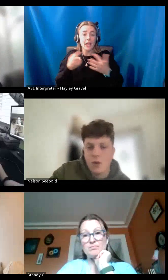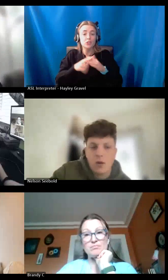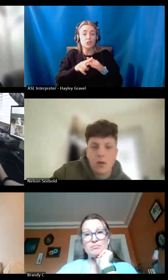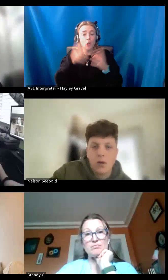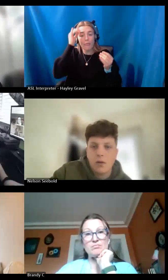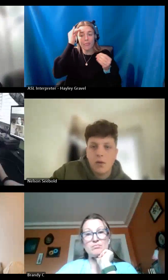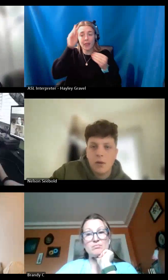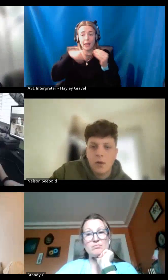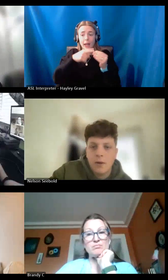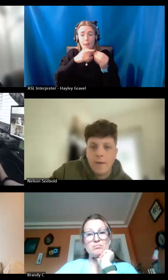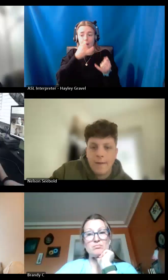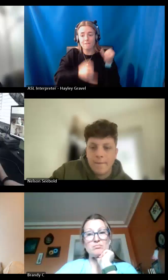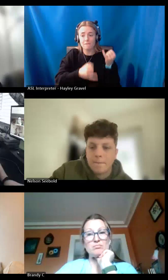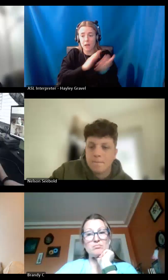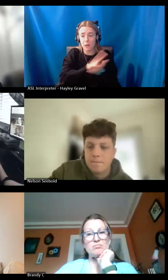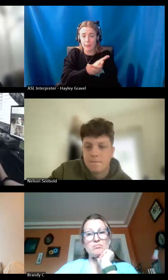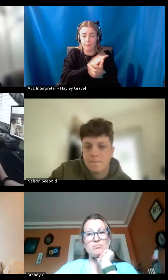Questions for me?